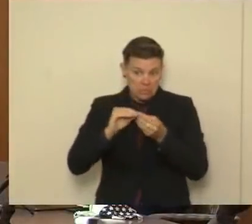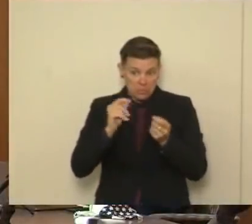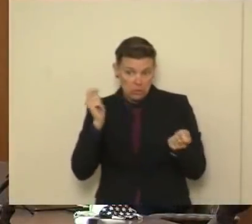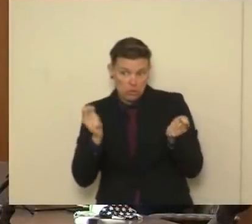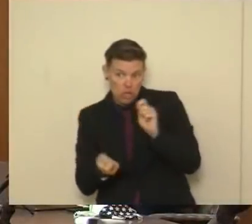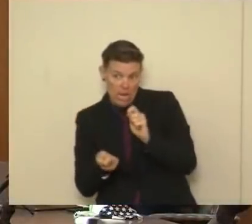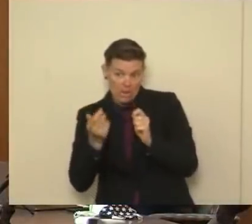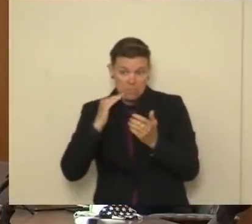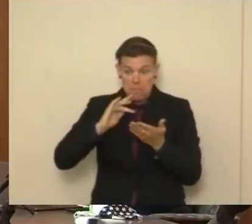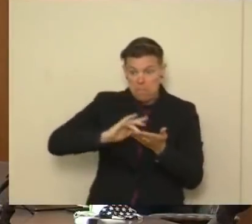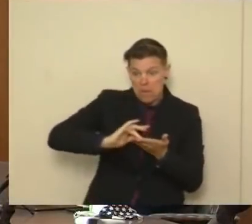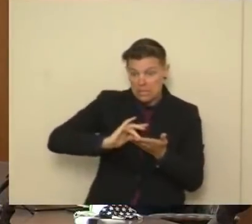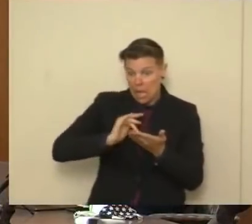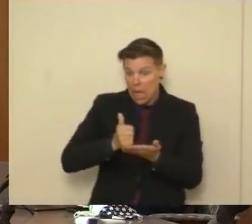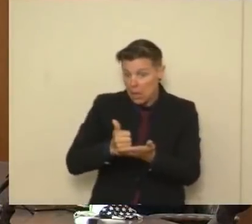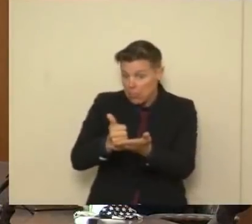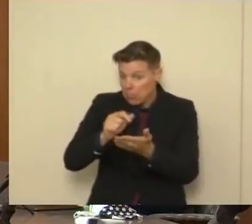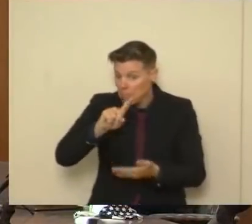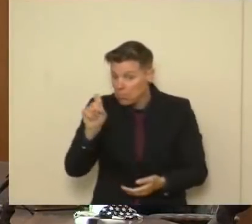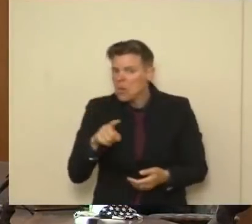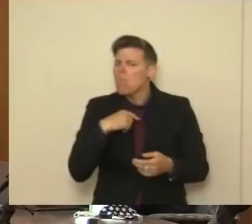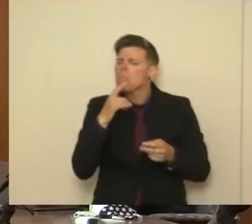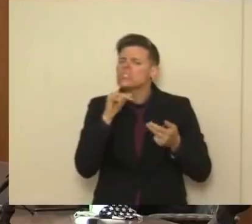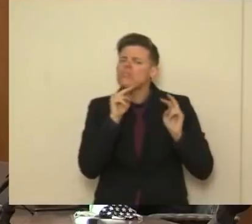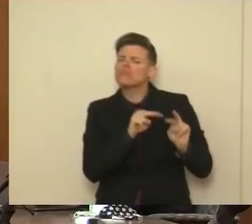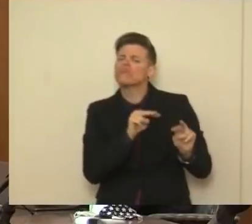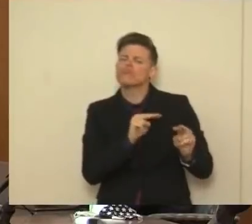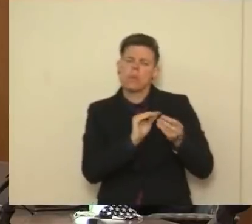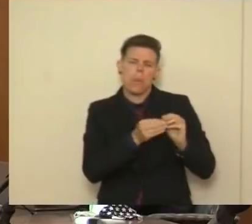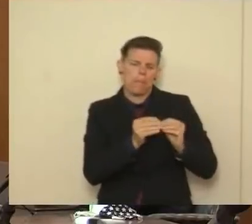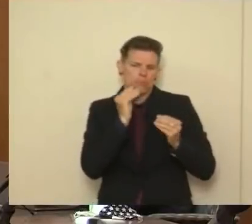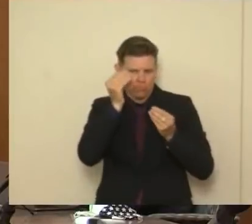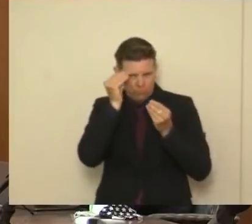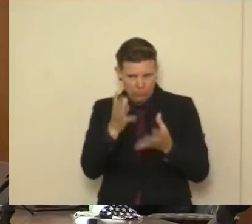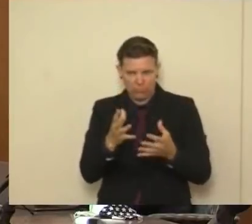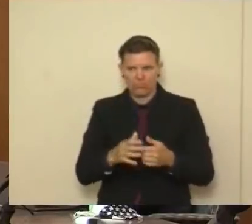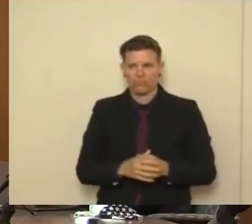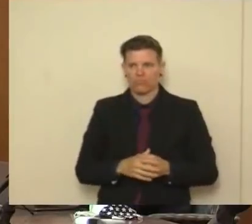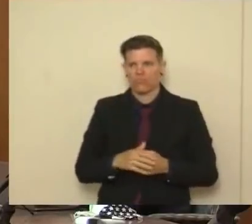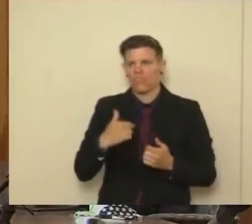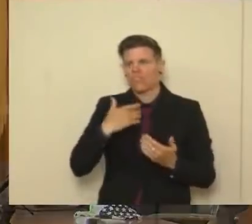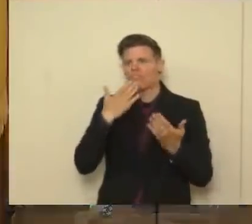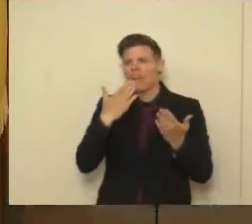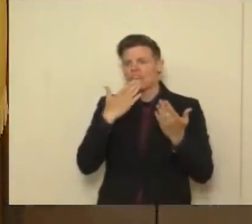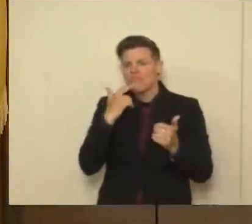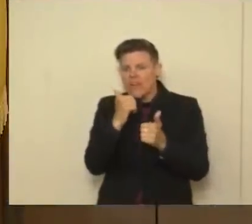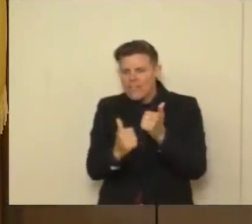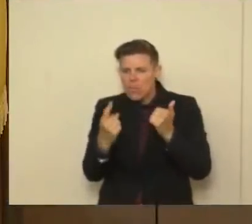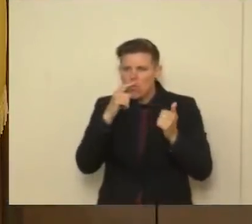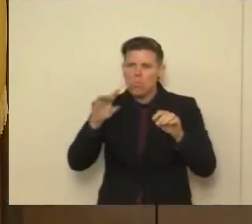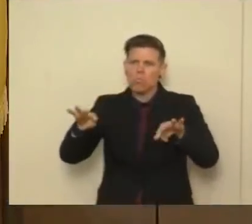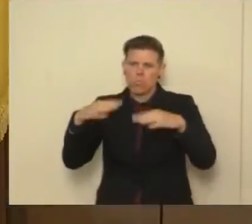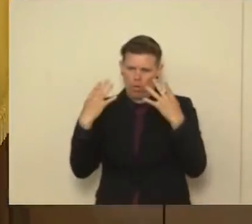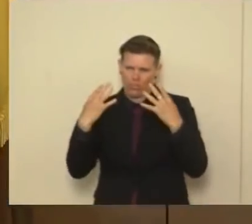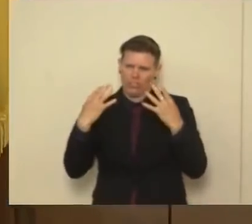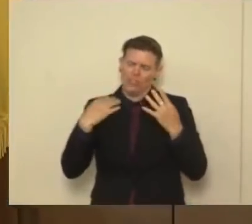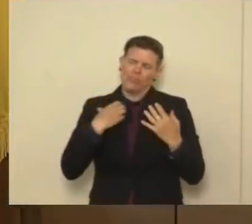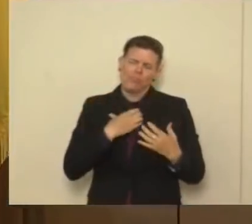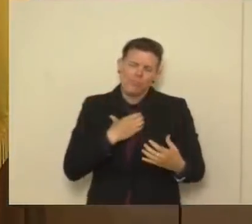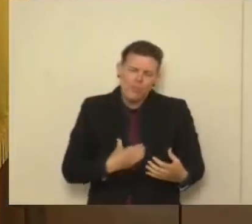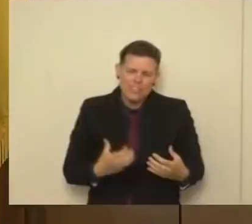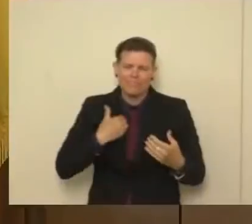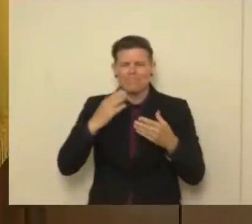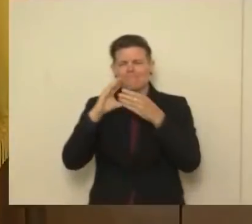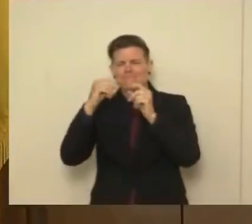All right. I want to thank everyone who tuned in. I wish we had better news, but it's not the worst